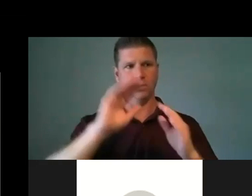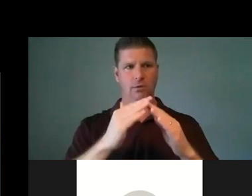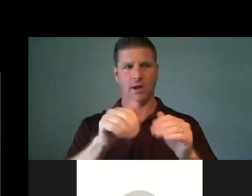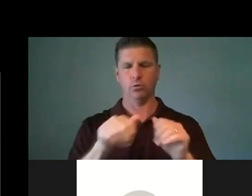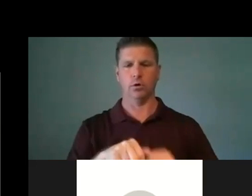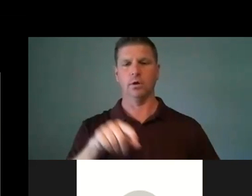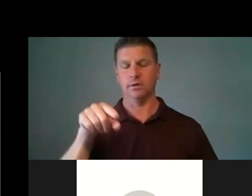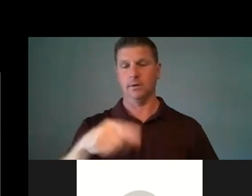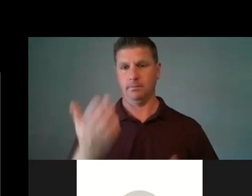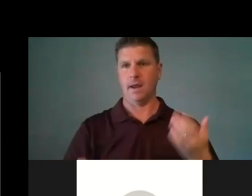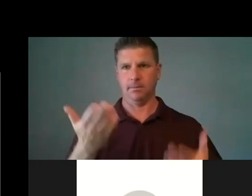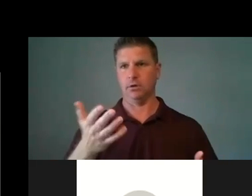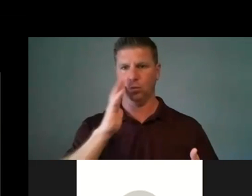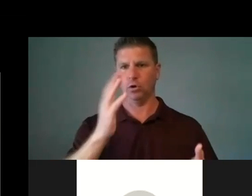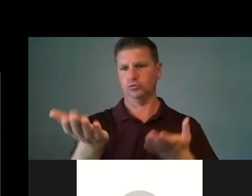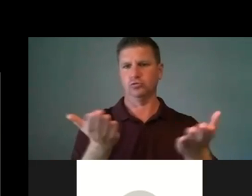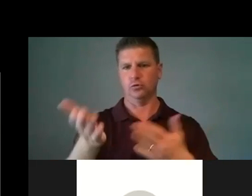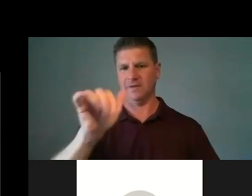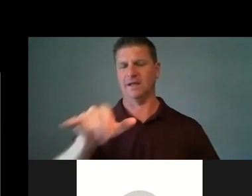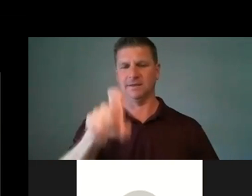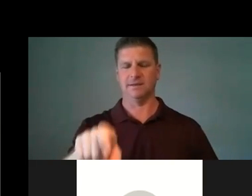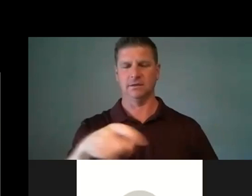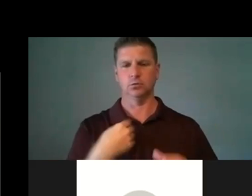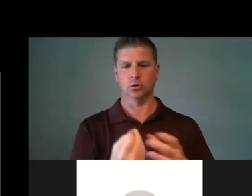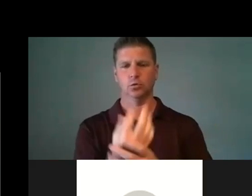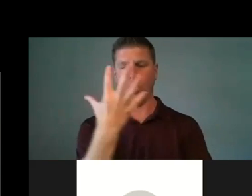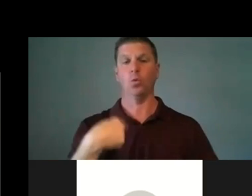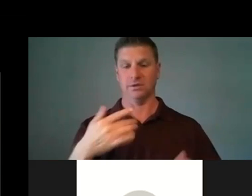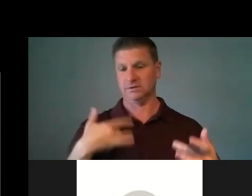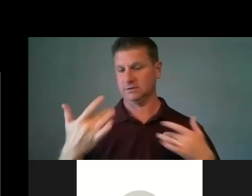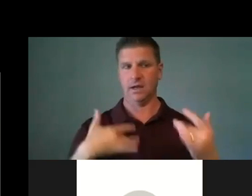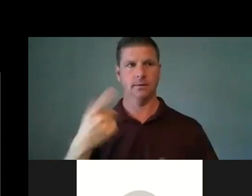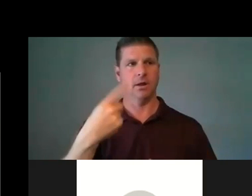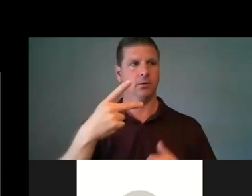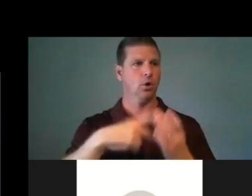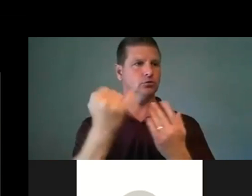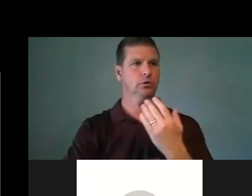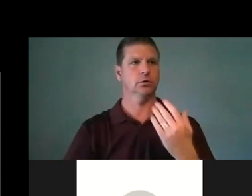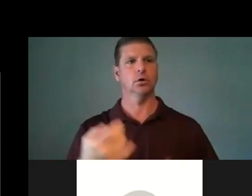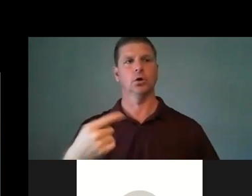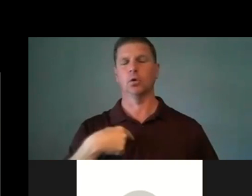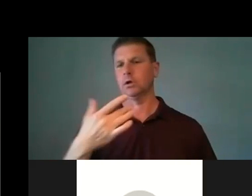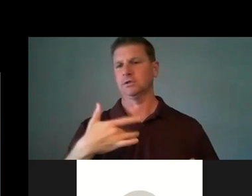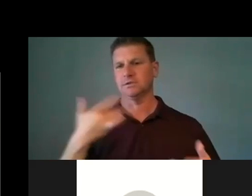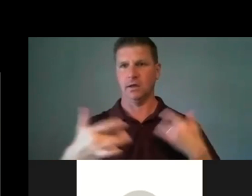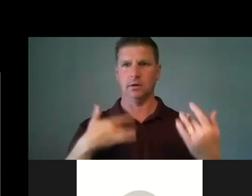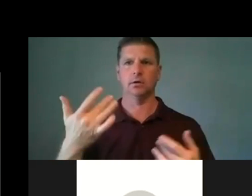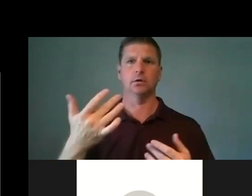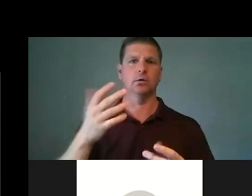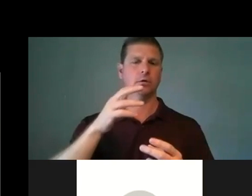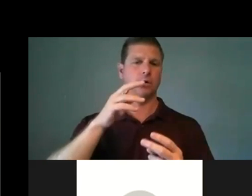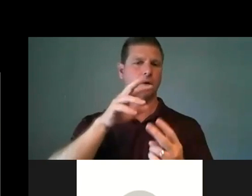And this may be able to serve that need as we grow. So we're excited about the project. We're excited to partner